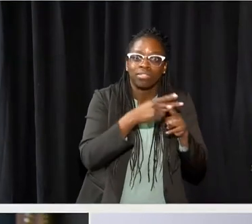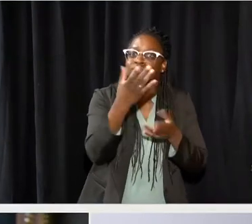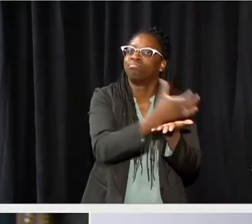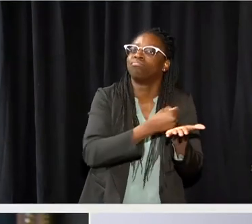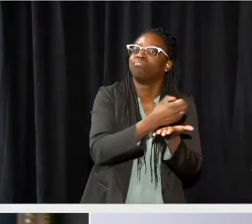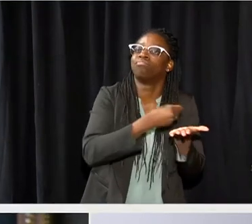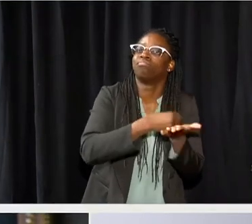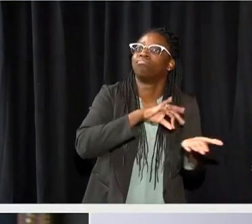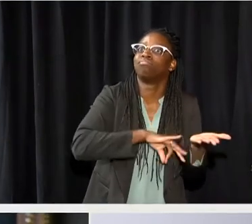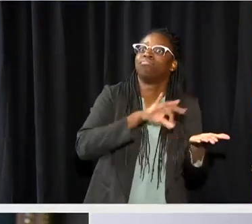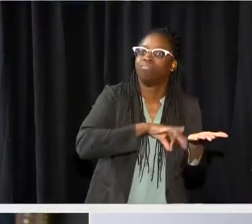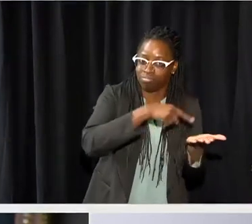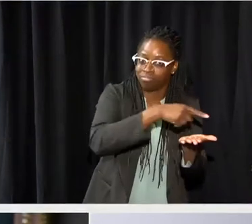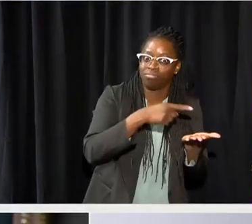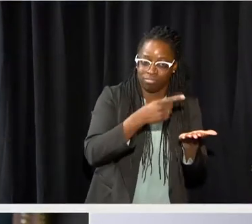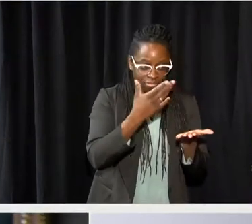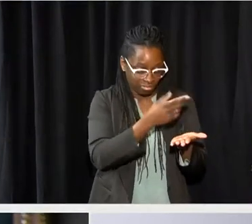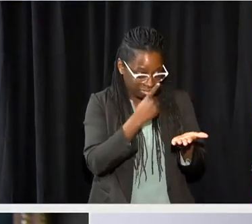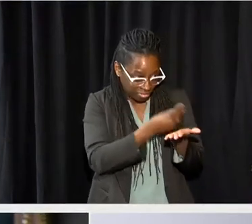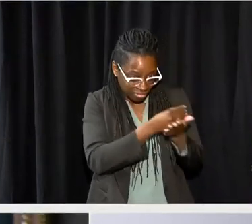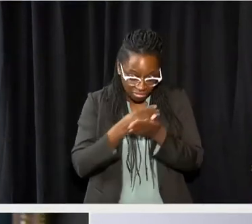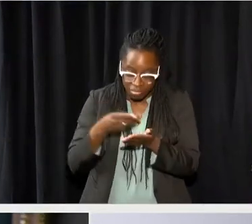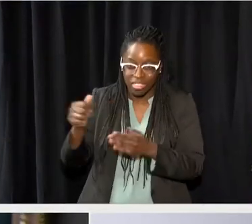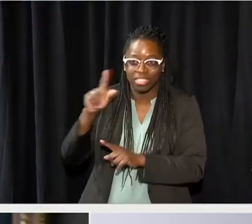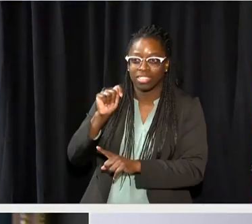taxes. He was 11.